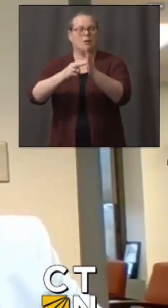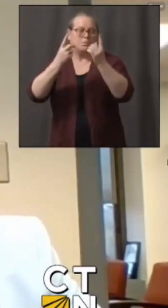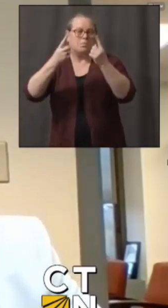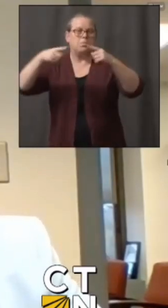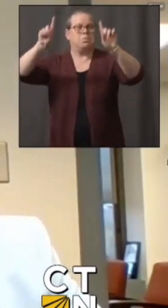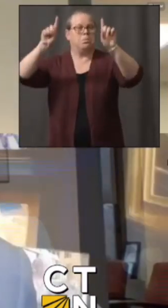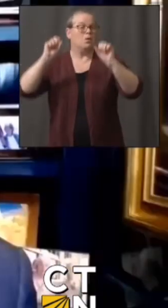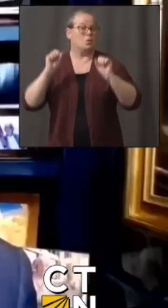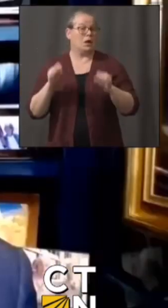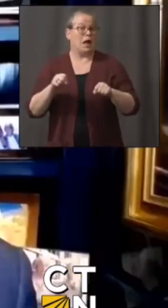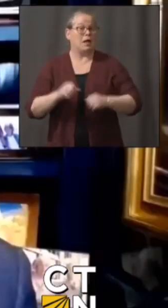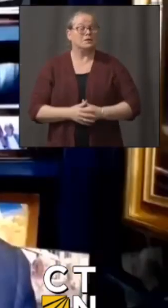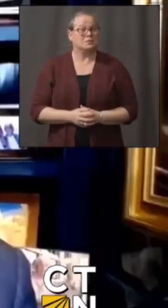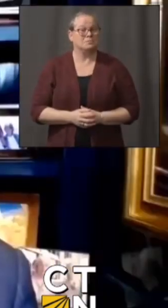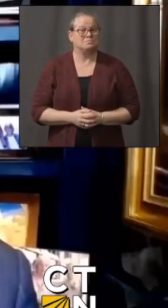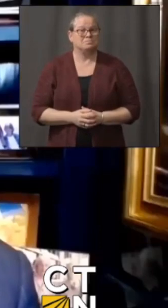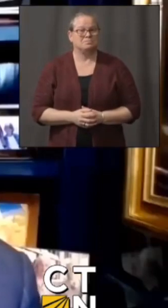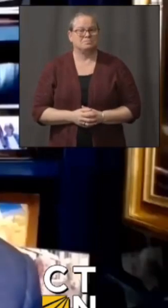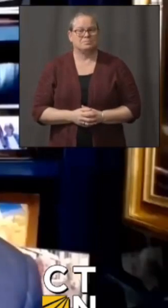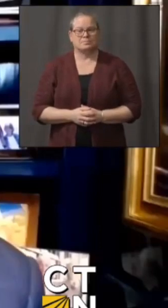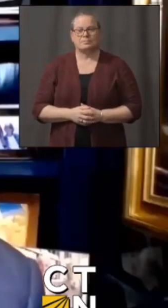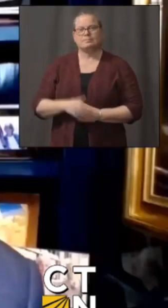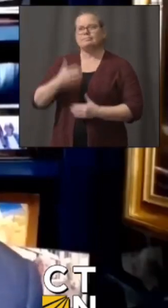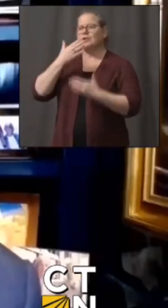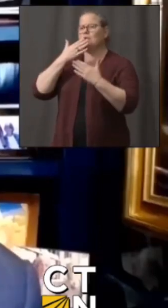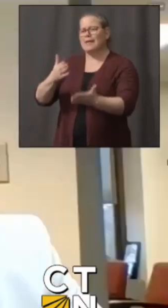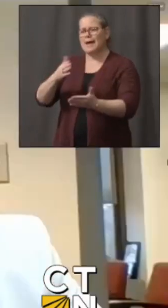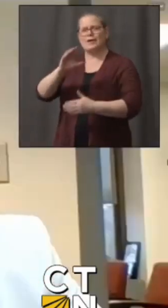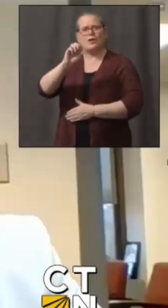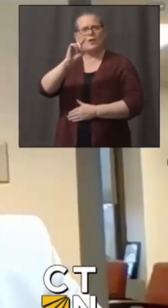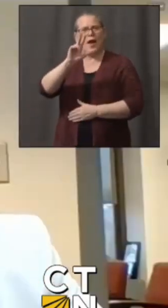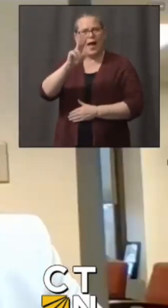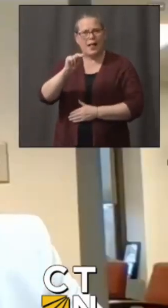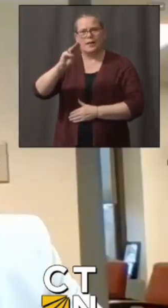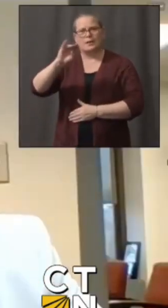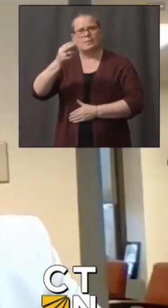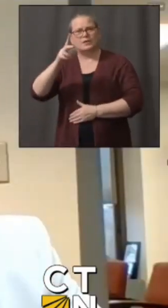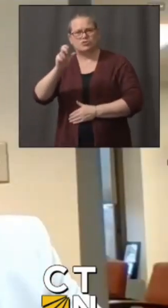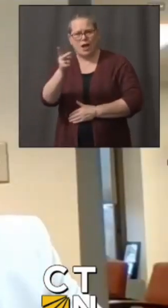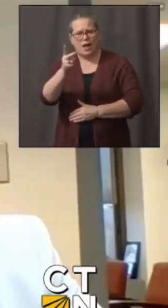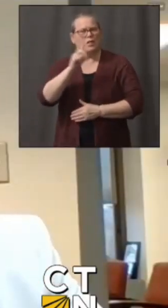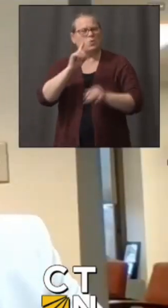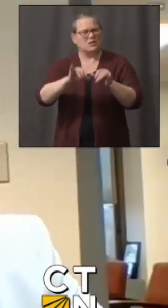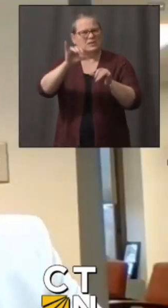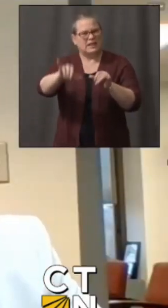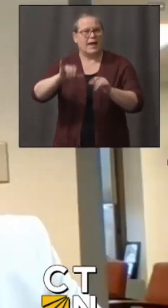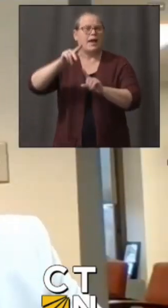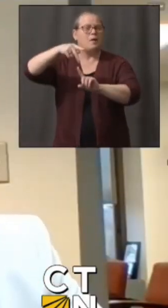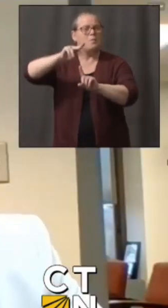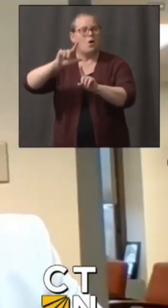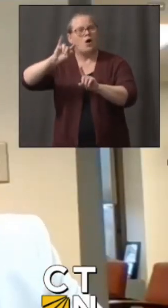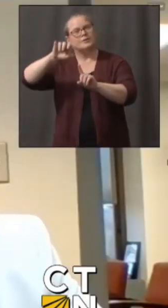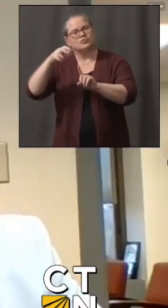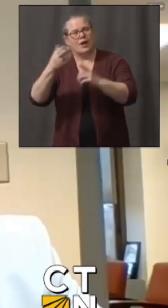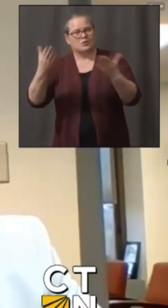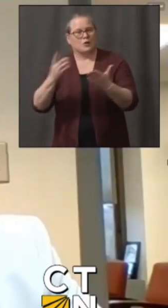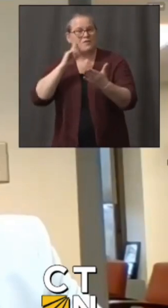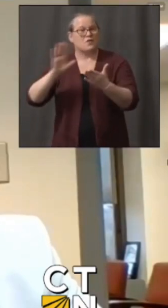Well, thanks. Ellen and Michelle will be staying on, as well as Paul and Josh, for your questions.